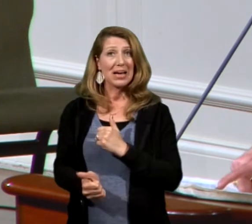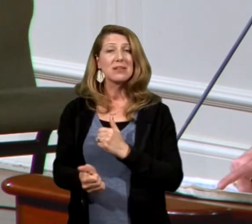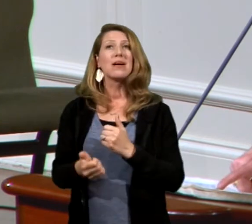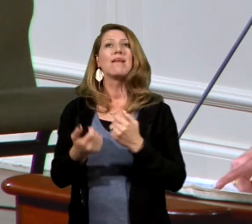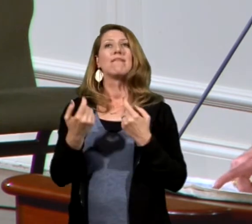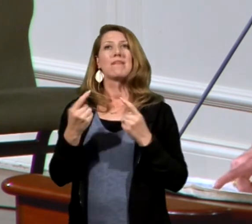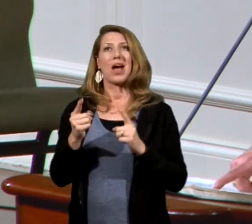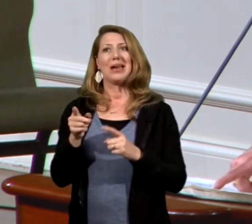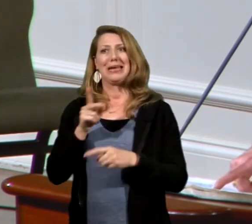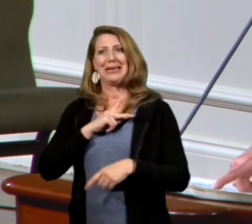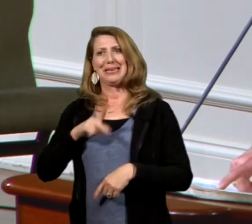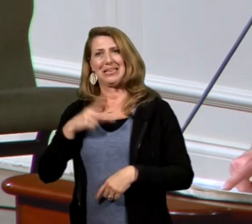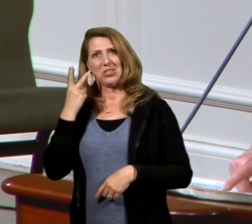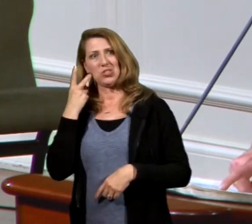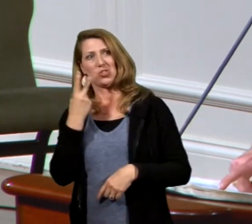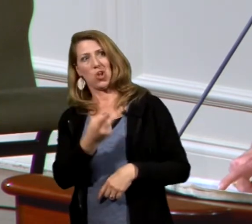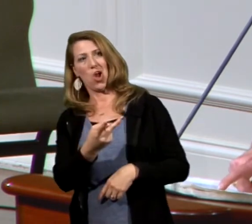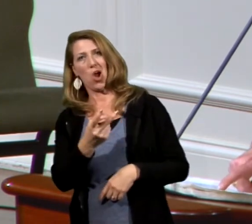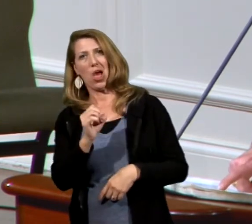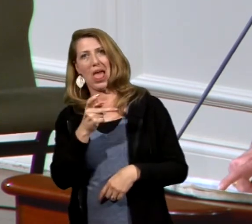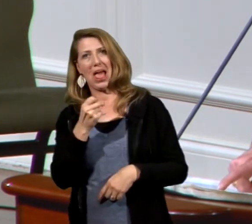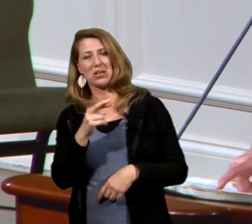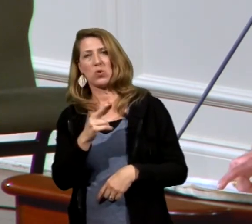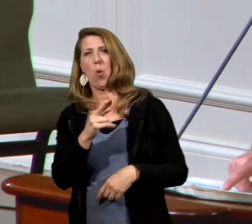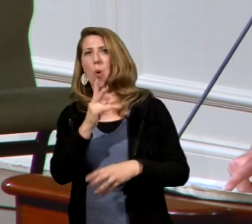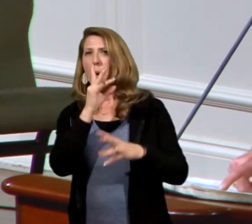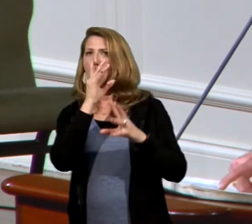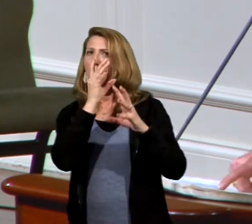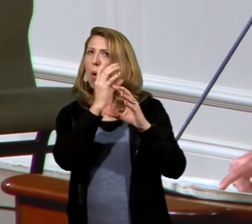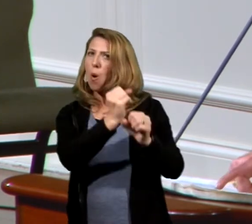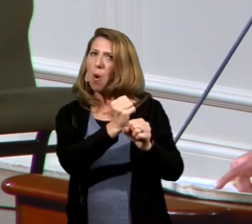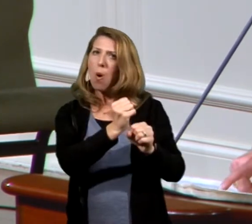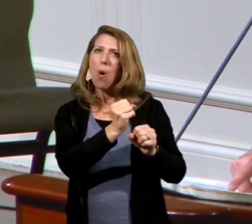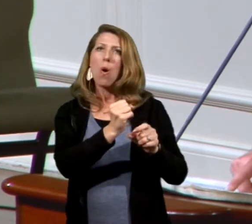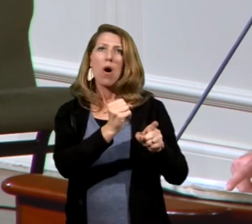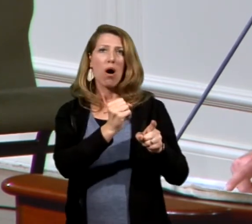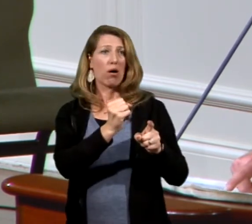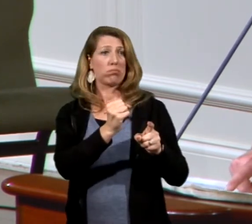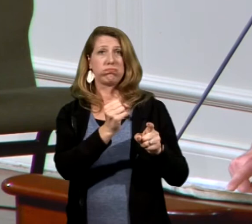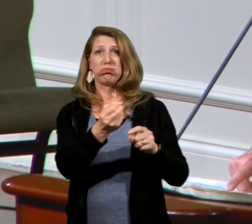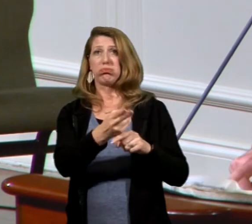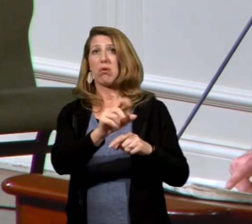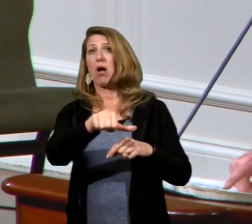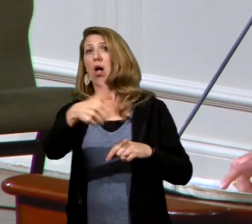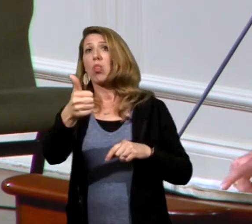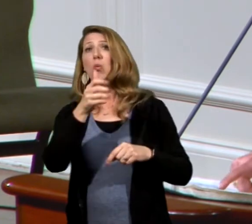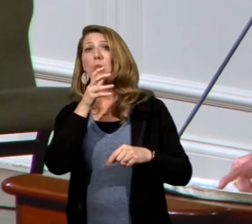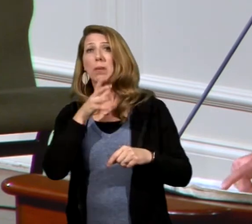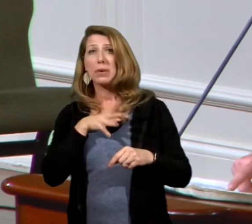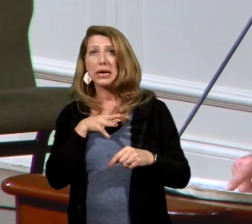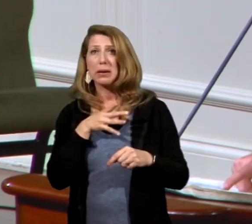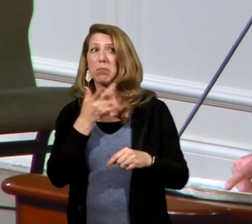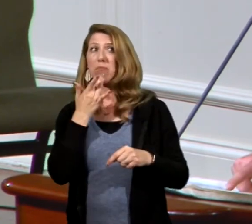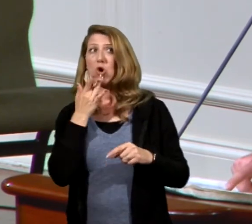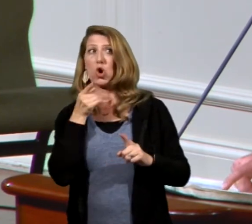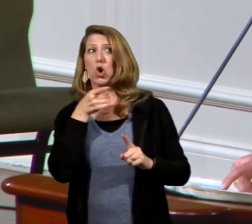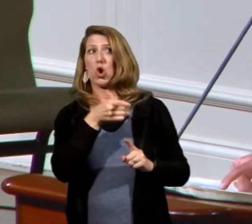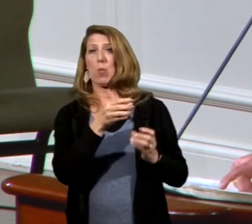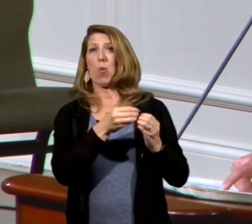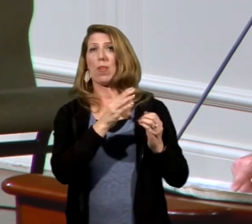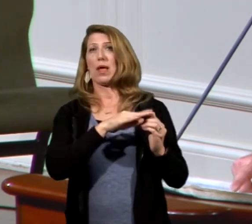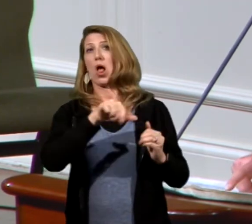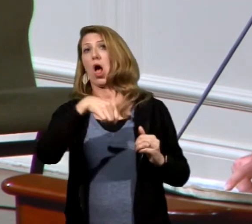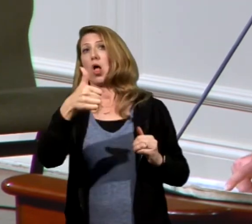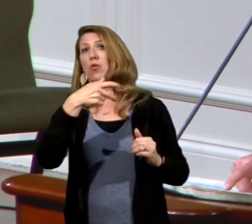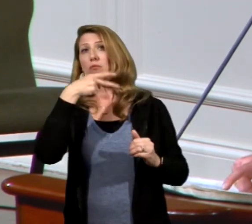king loved Esther above all the women, and she obtained grace and favor in his sight more than all virgins, so that